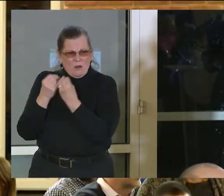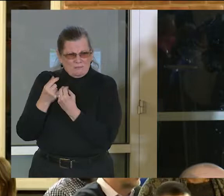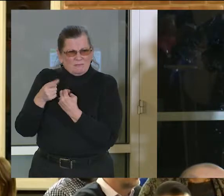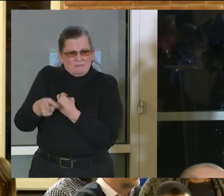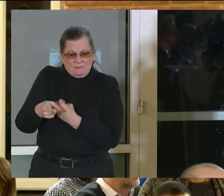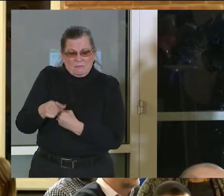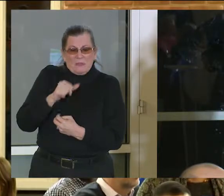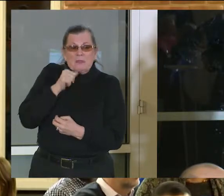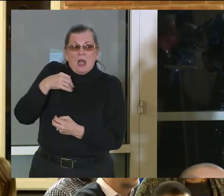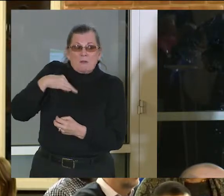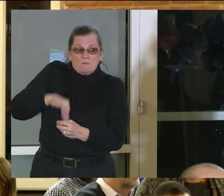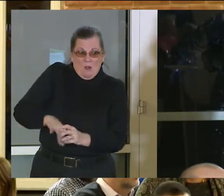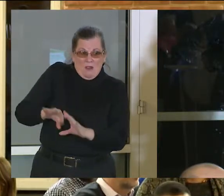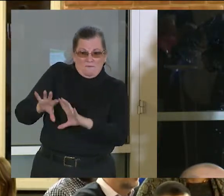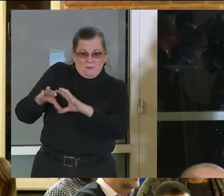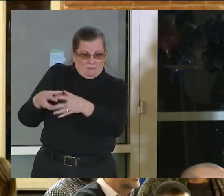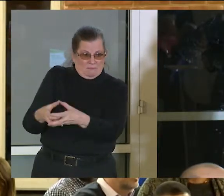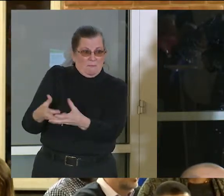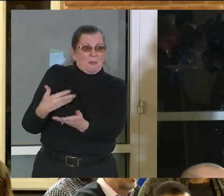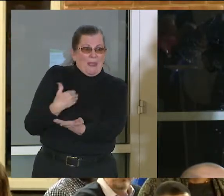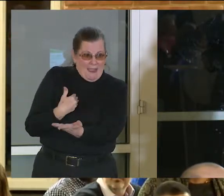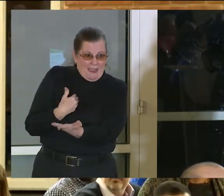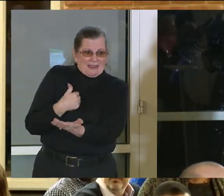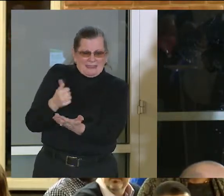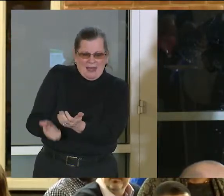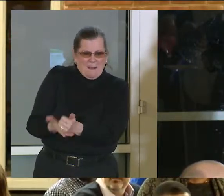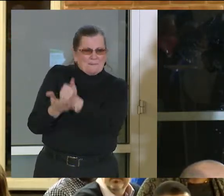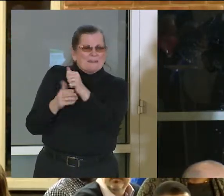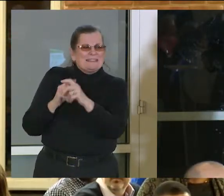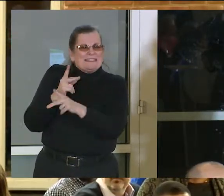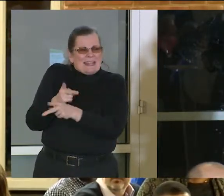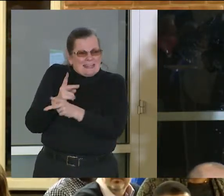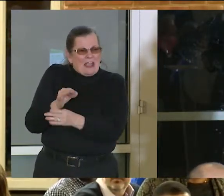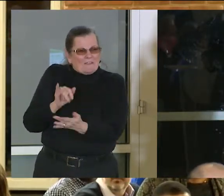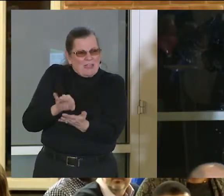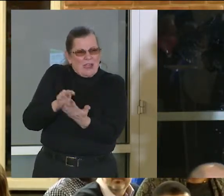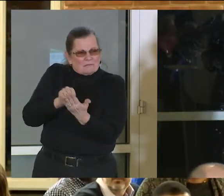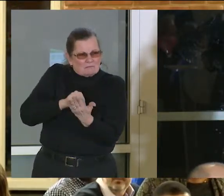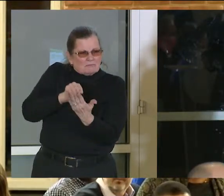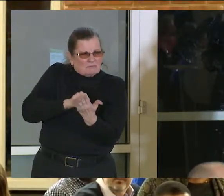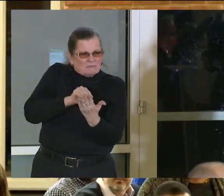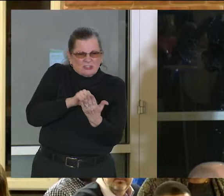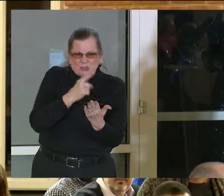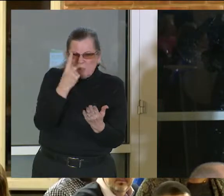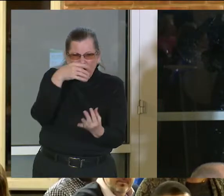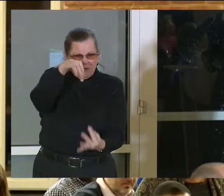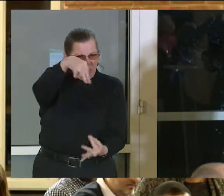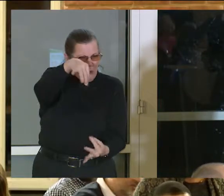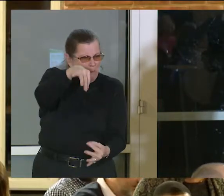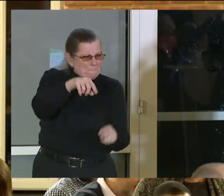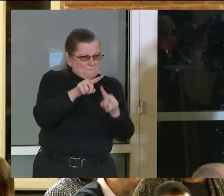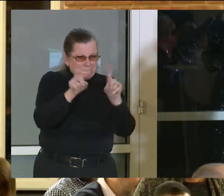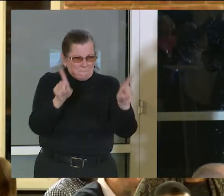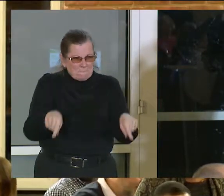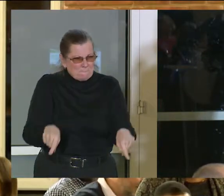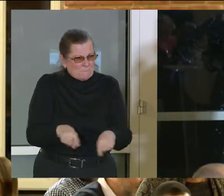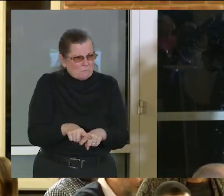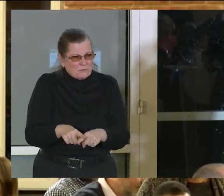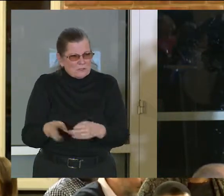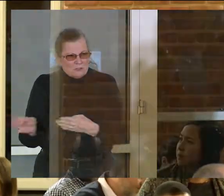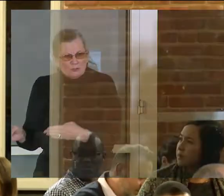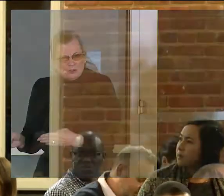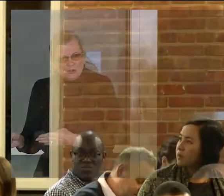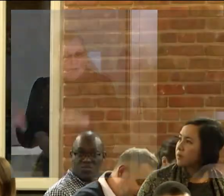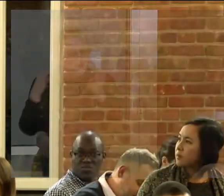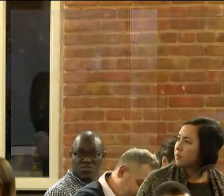these needs using one form. We need a paradigm shift in Washington, D.C.